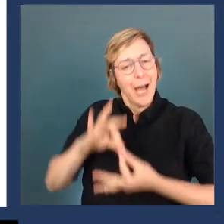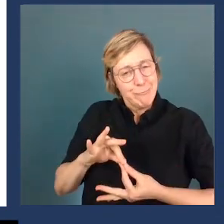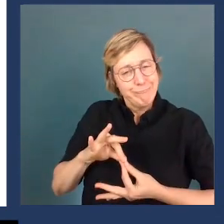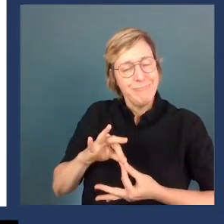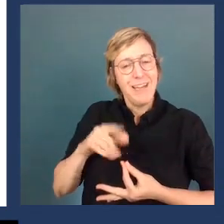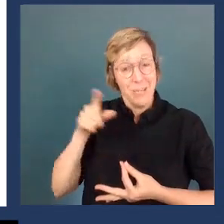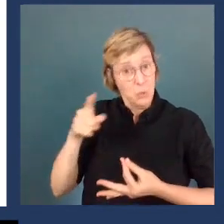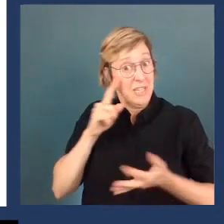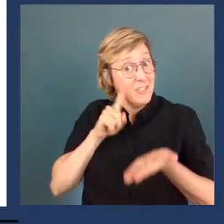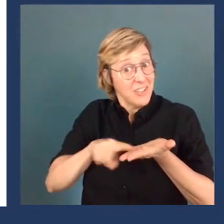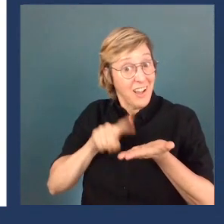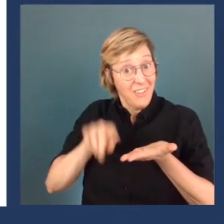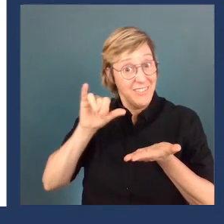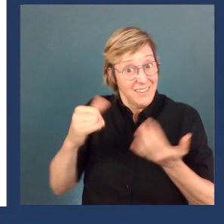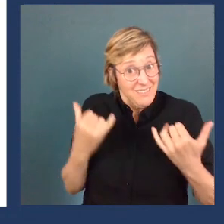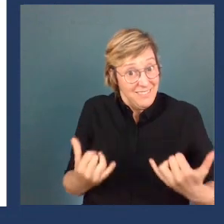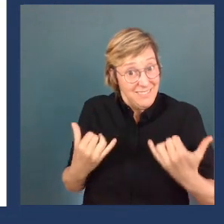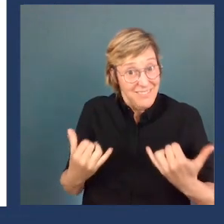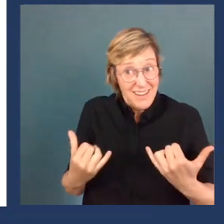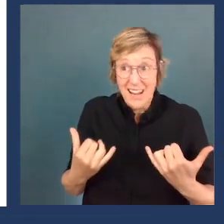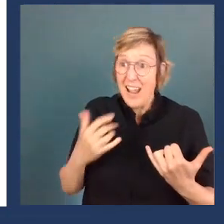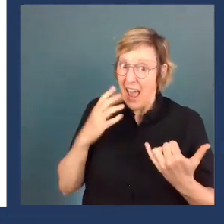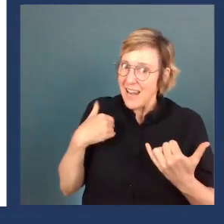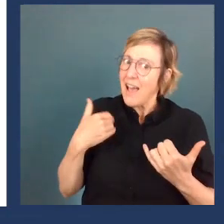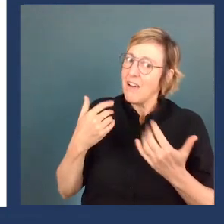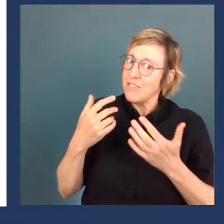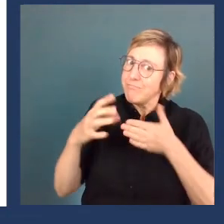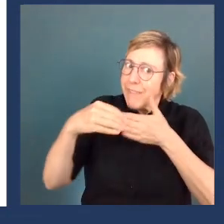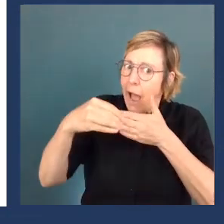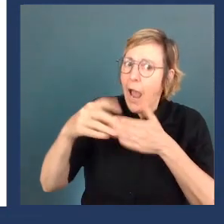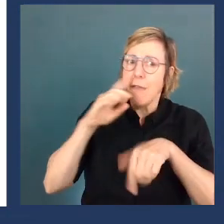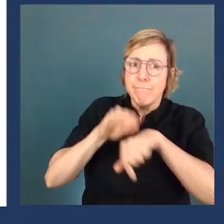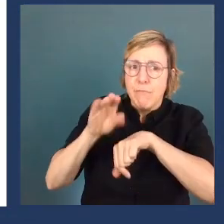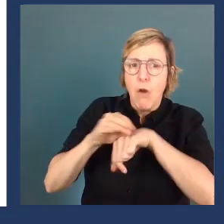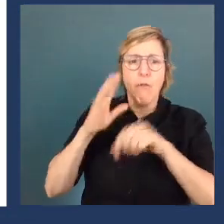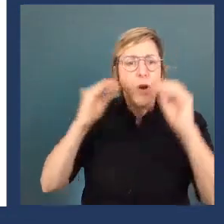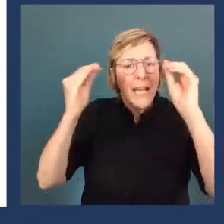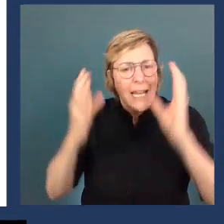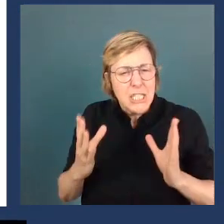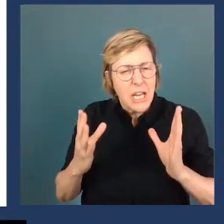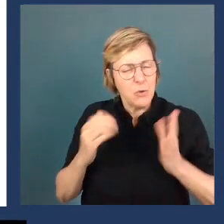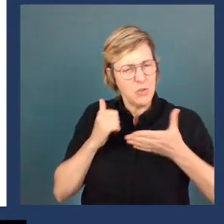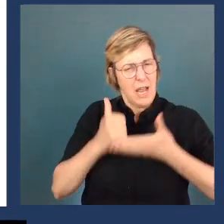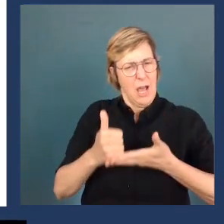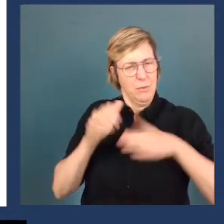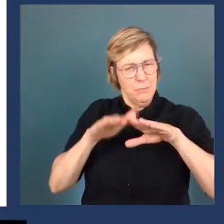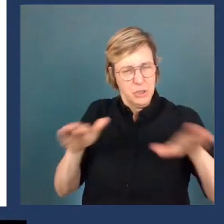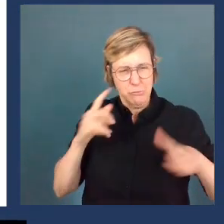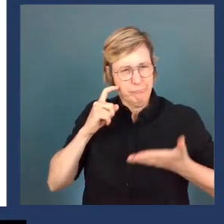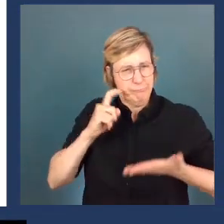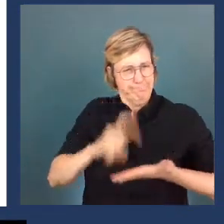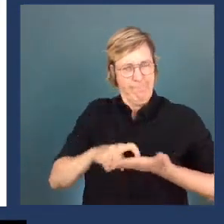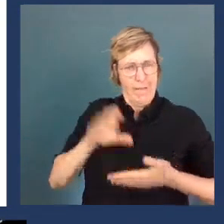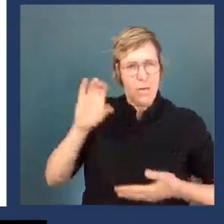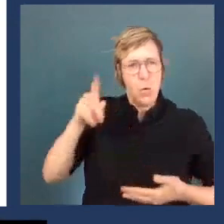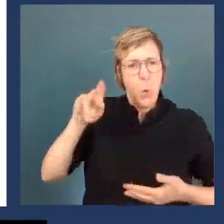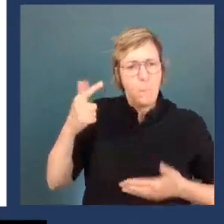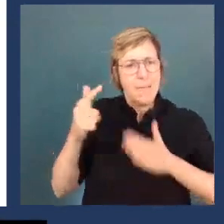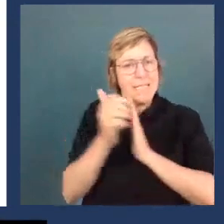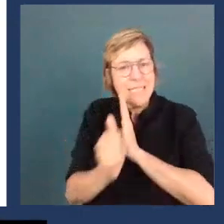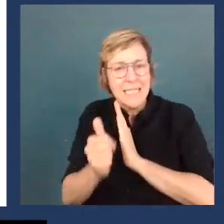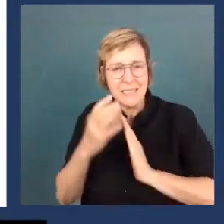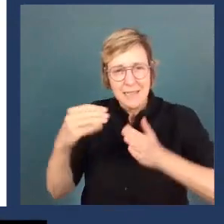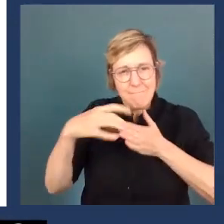for educators to guide students through exercises in self-awareness and coping skills. Another research project to mention is